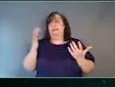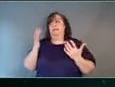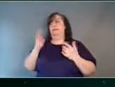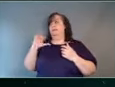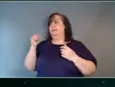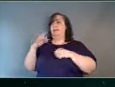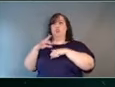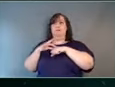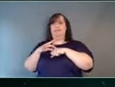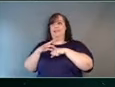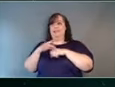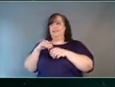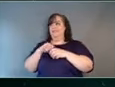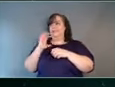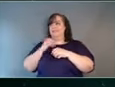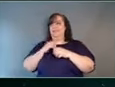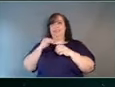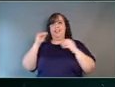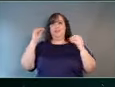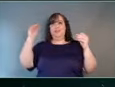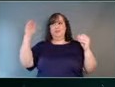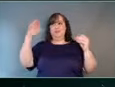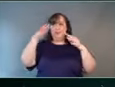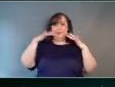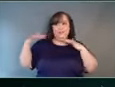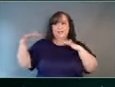just, you know, chilling around the sun.